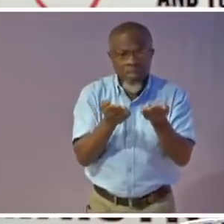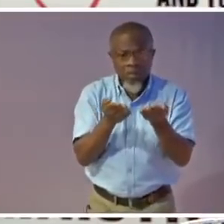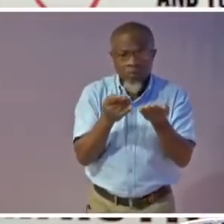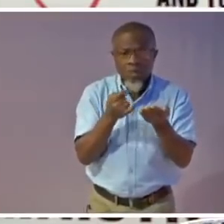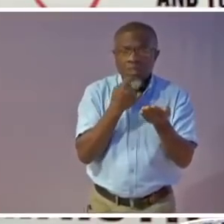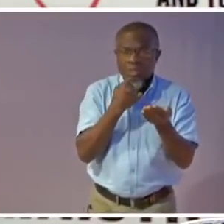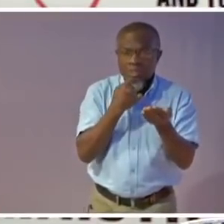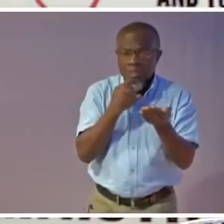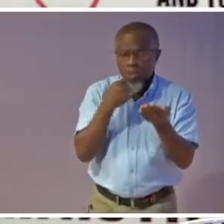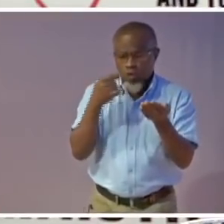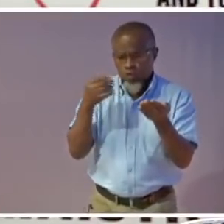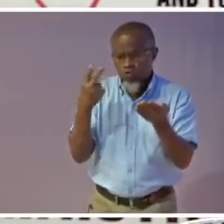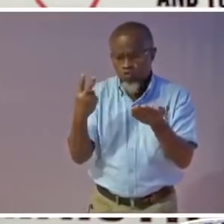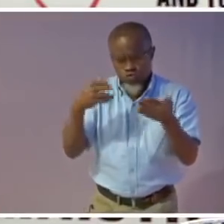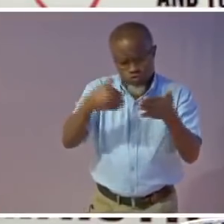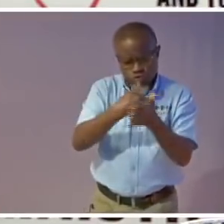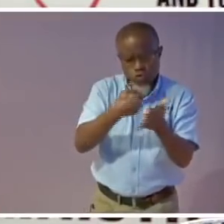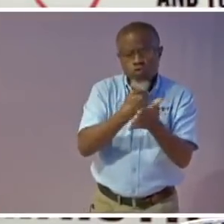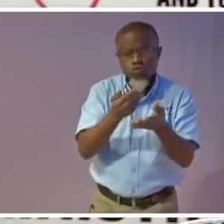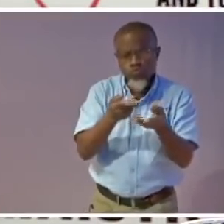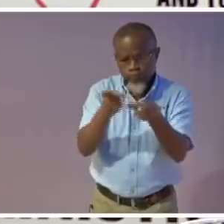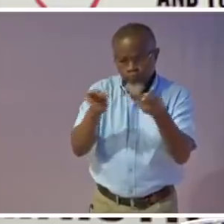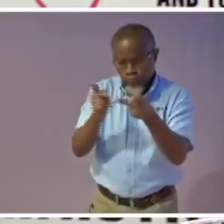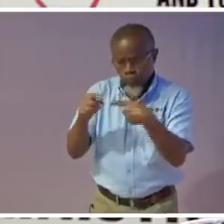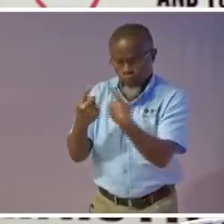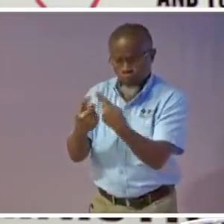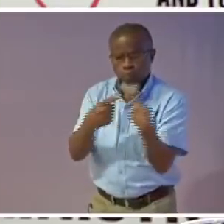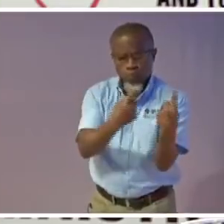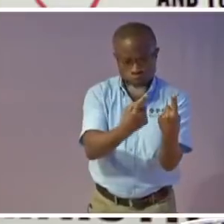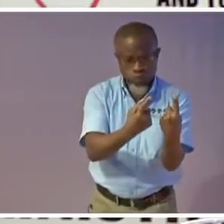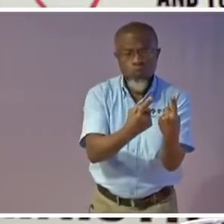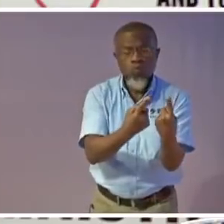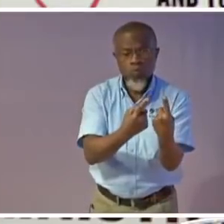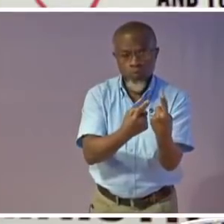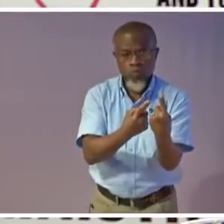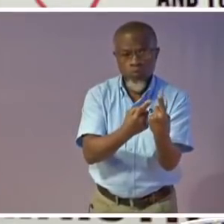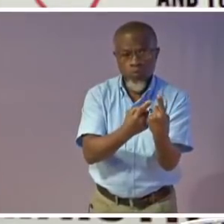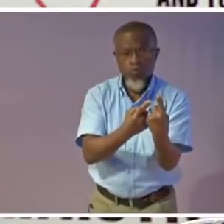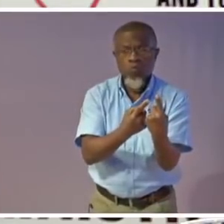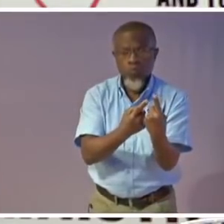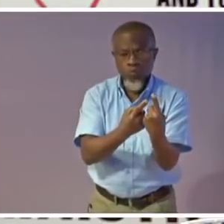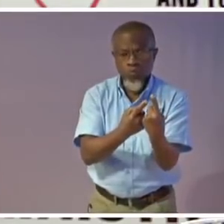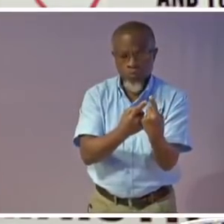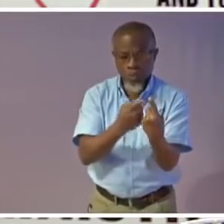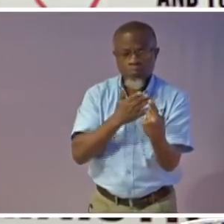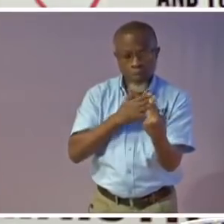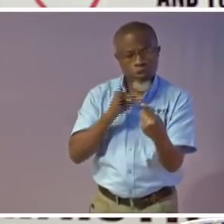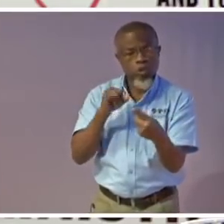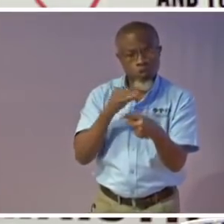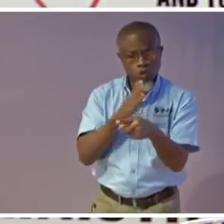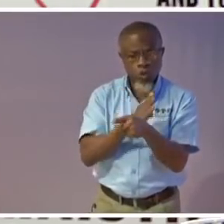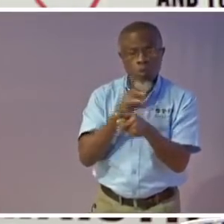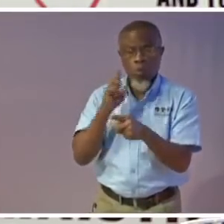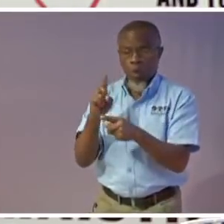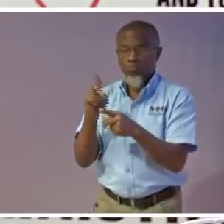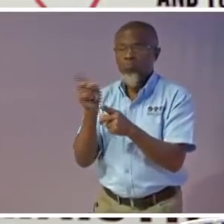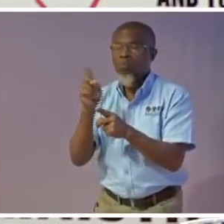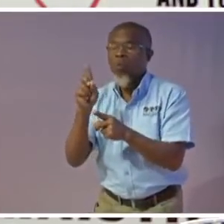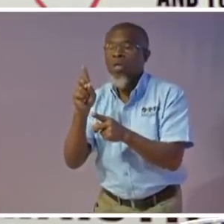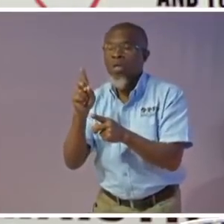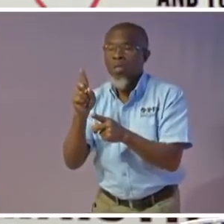today to make it easy for them. That's my job. One at the